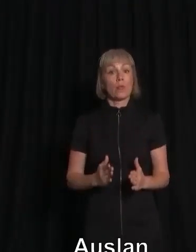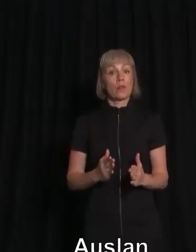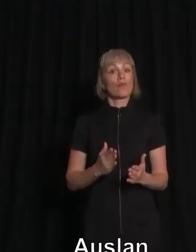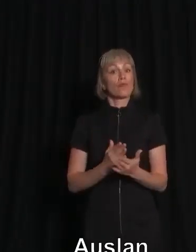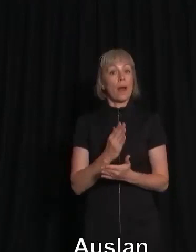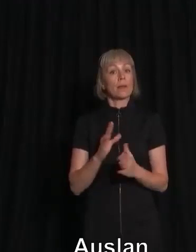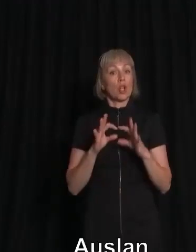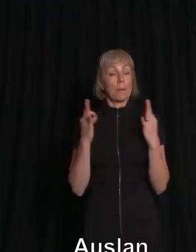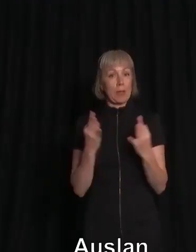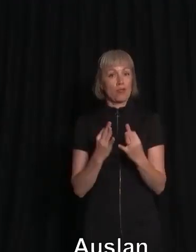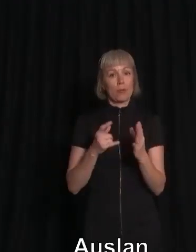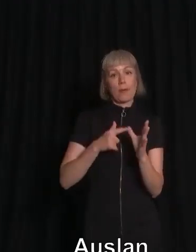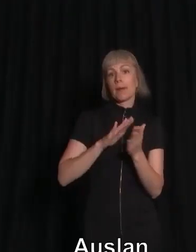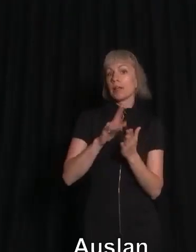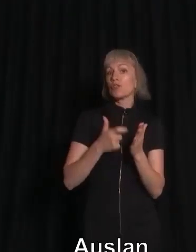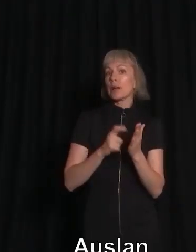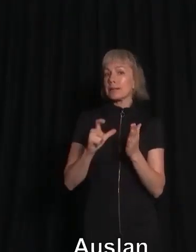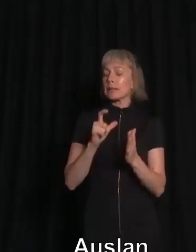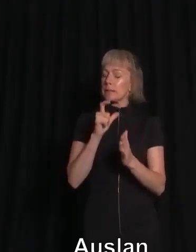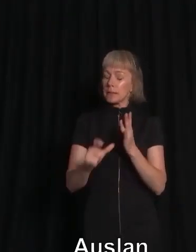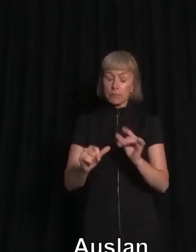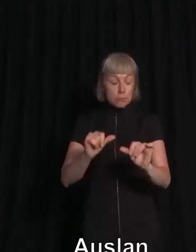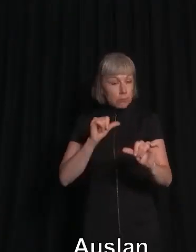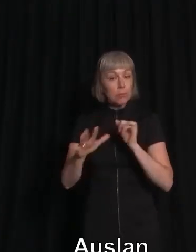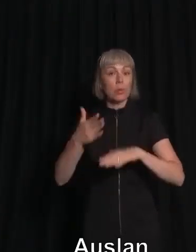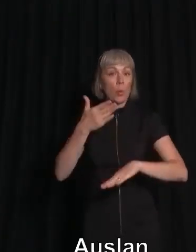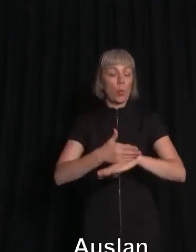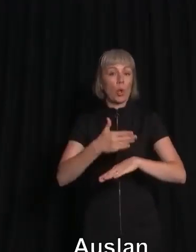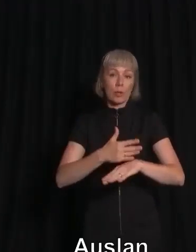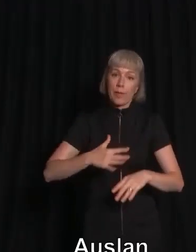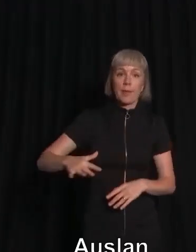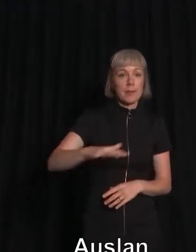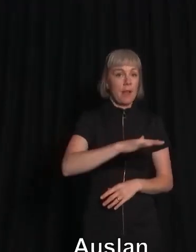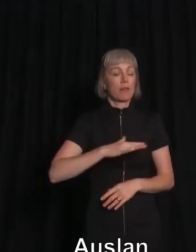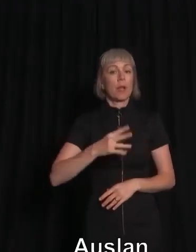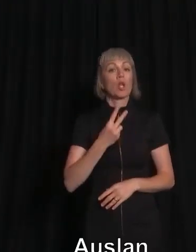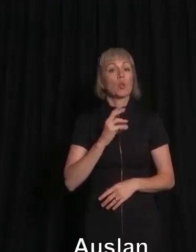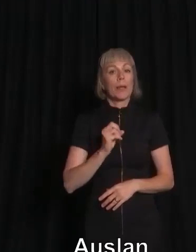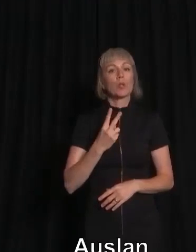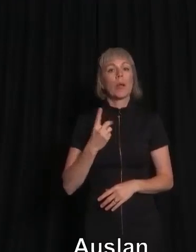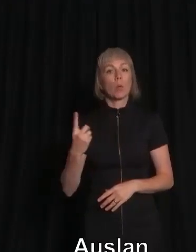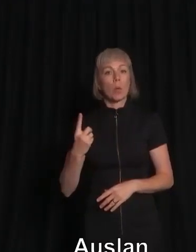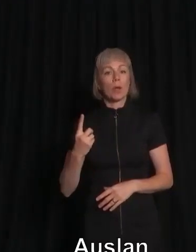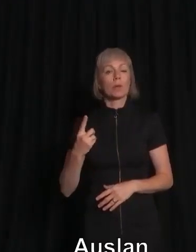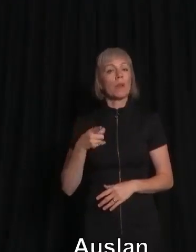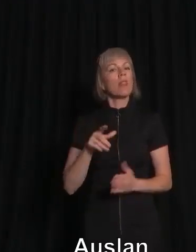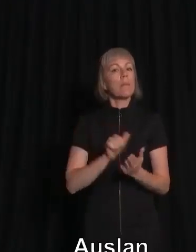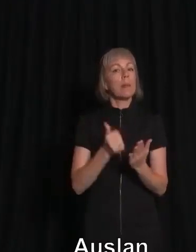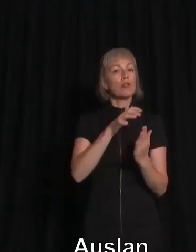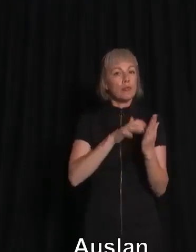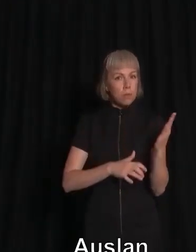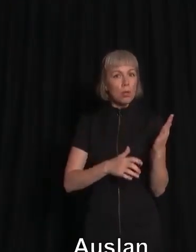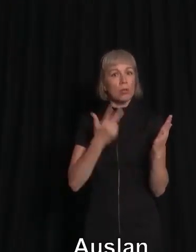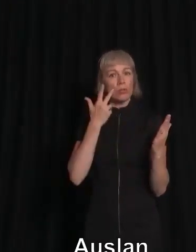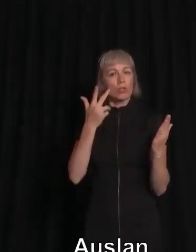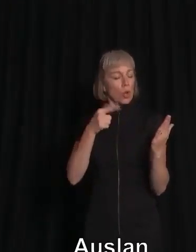amazing work in this space. And in 2021, they published a major report of an inquiry on ensuring the health